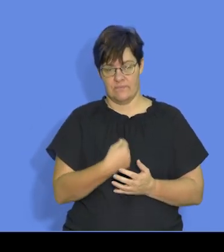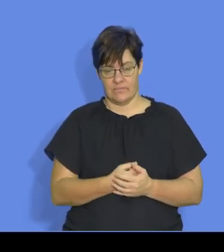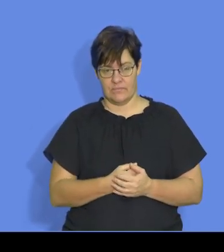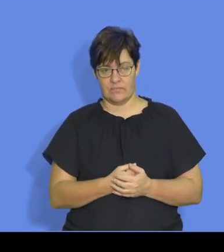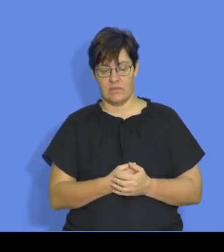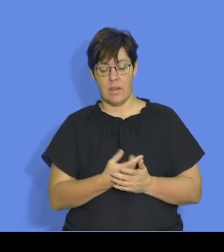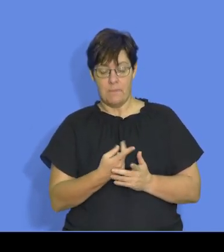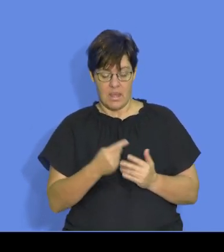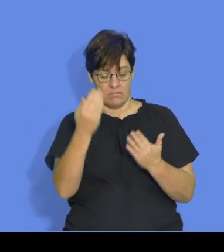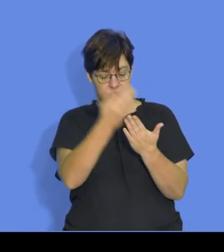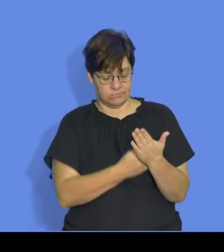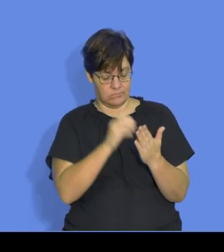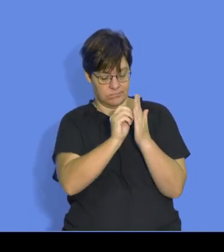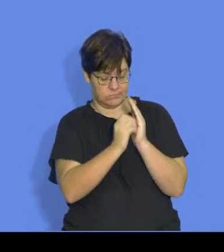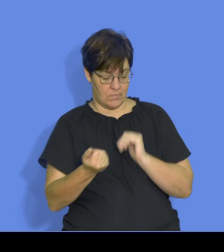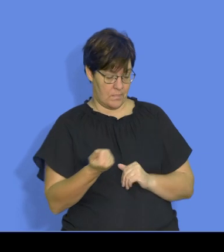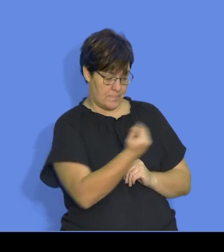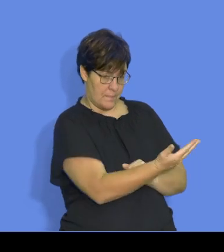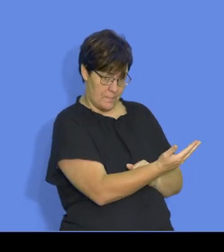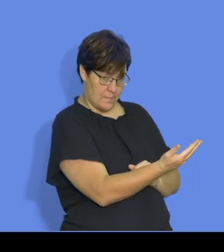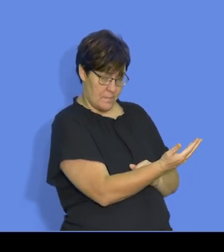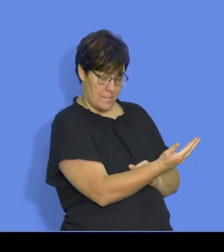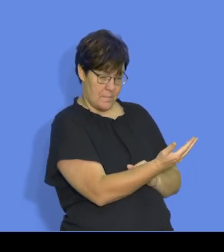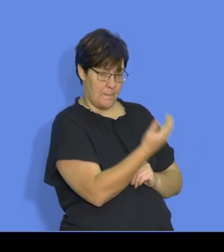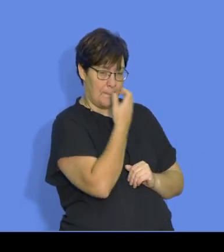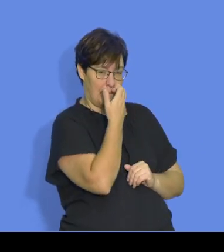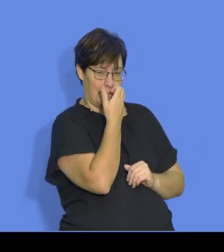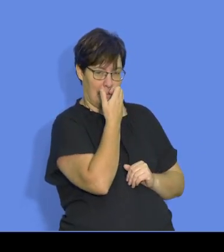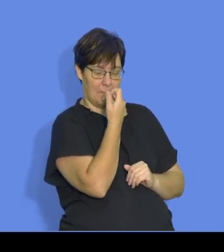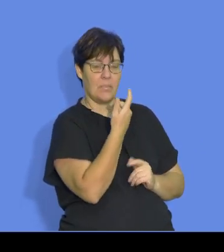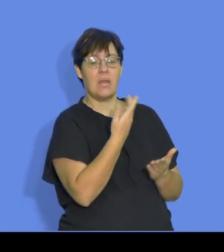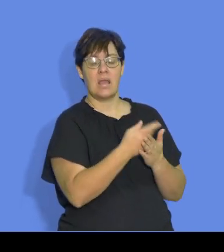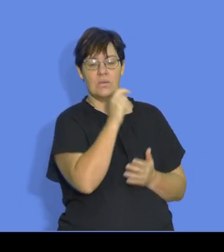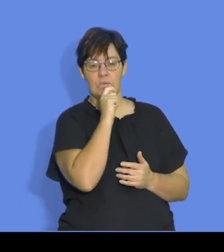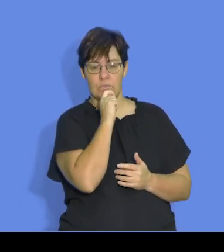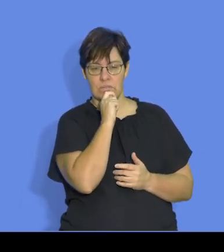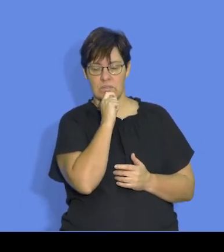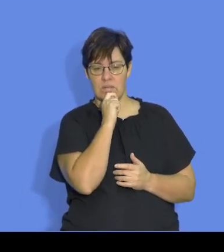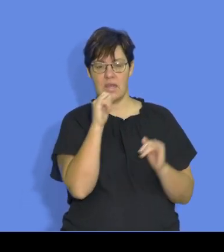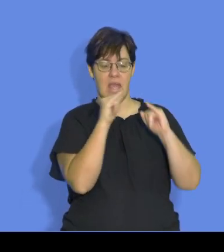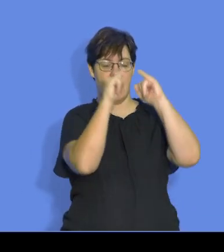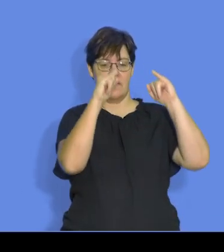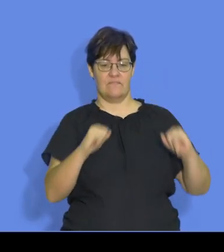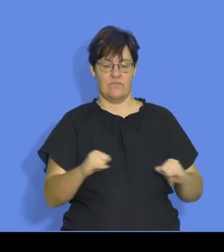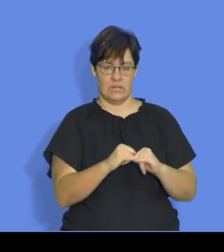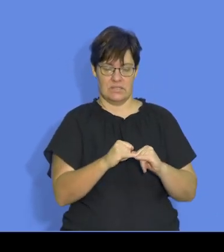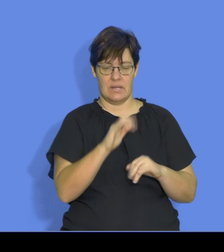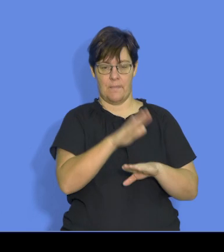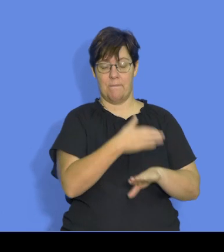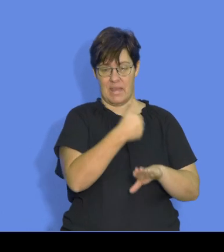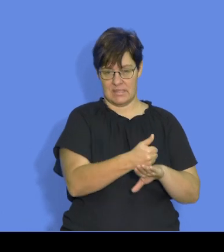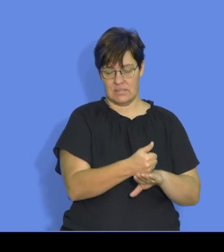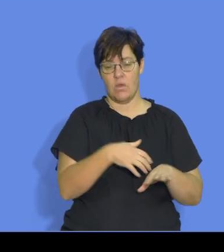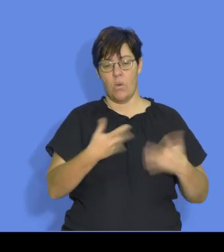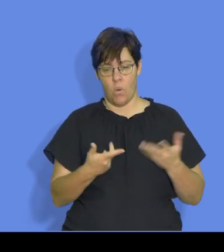return, you can either use what we call the invoice basis or the